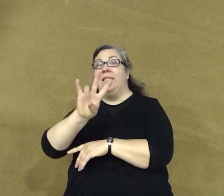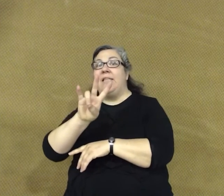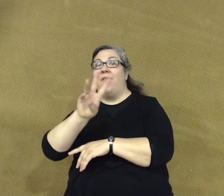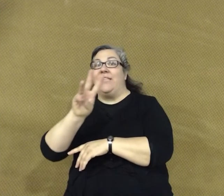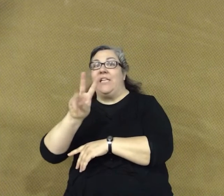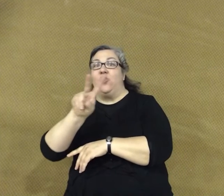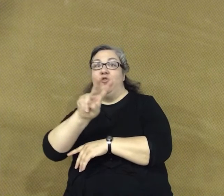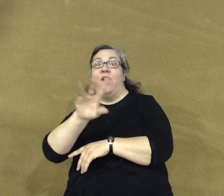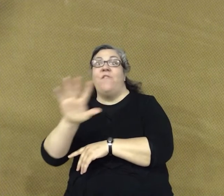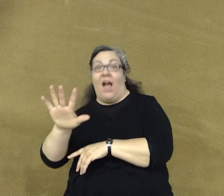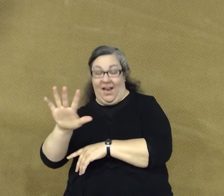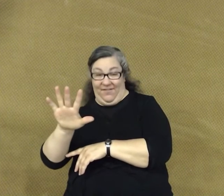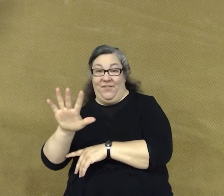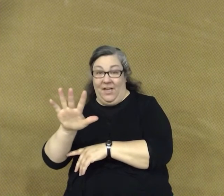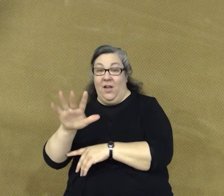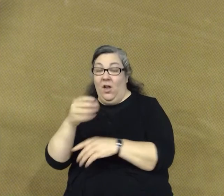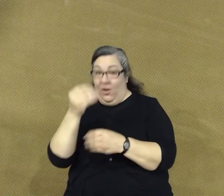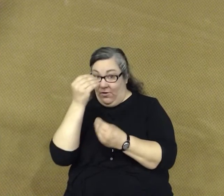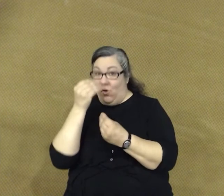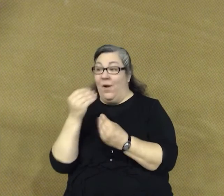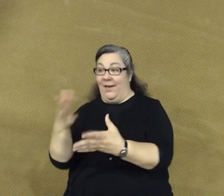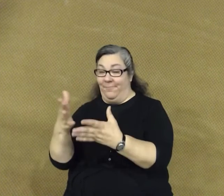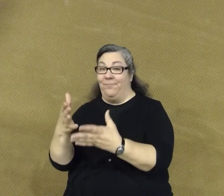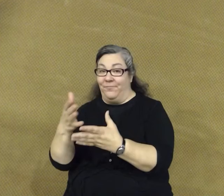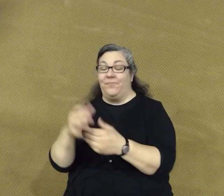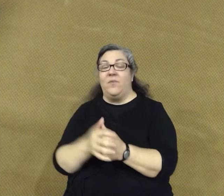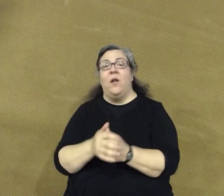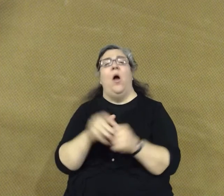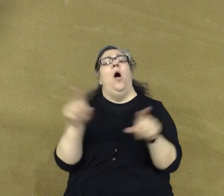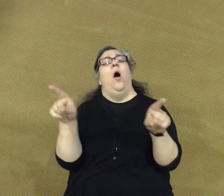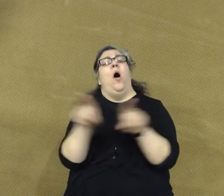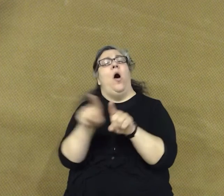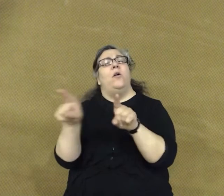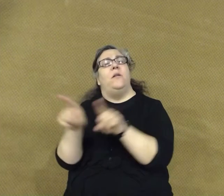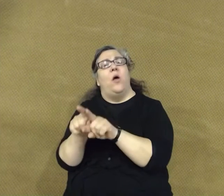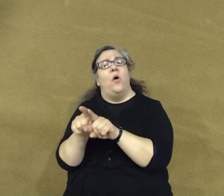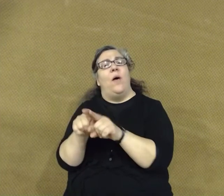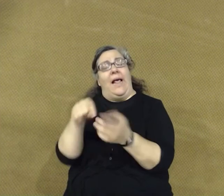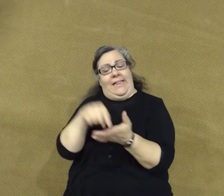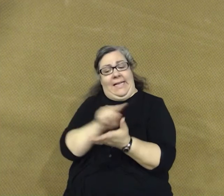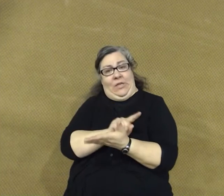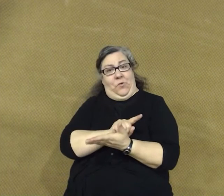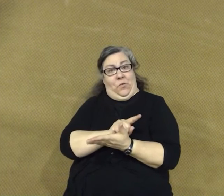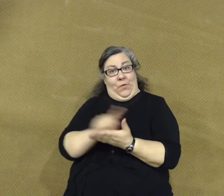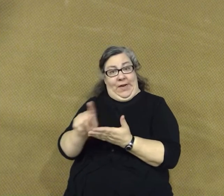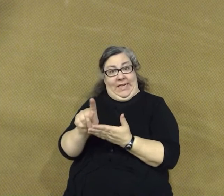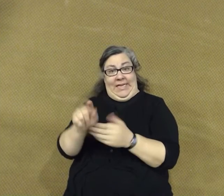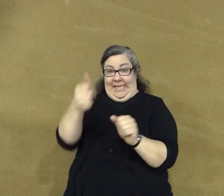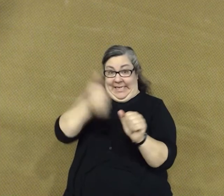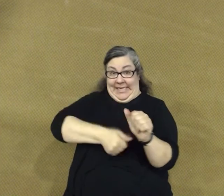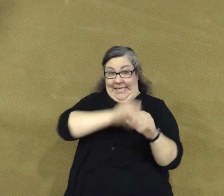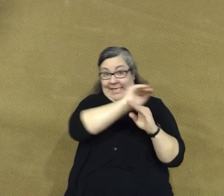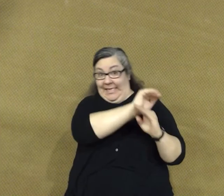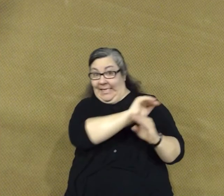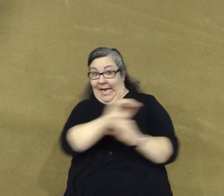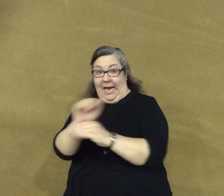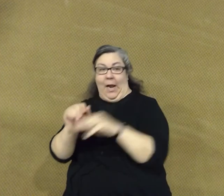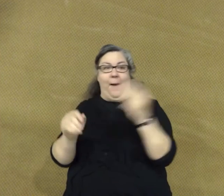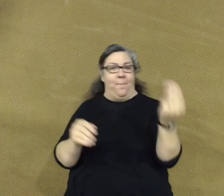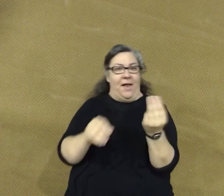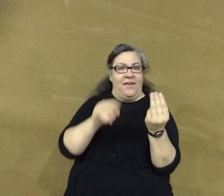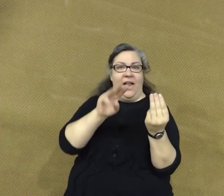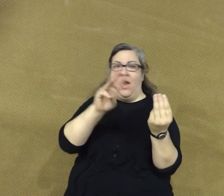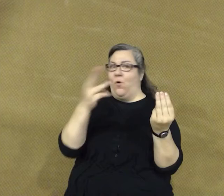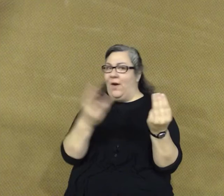916-689-7625, 689-ROCK. And then also, don't forget this week, join every night, Monday,